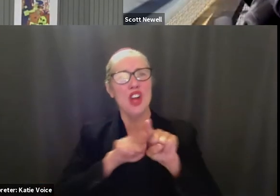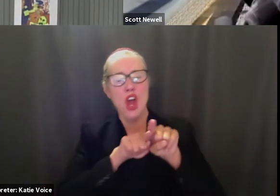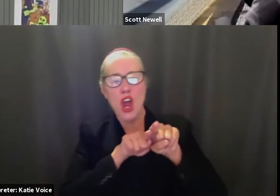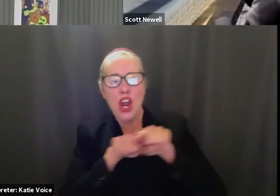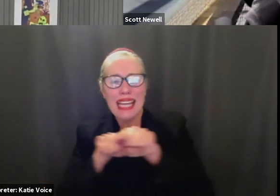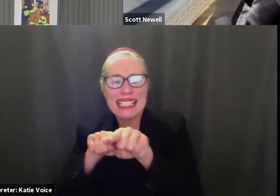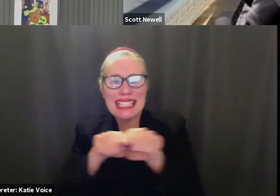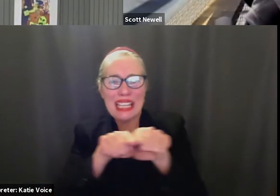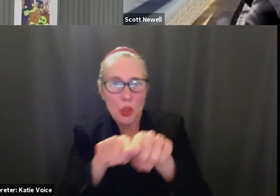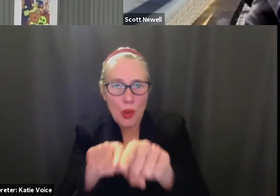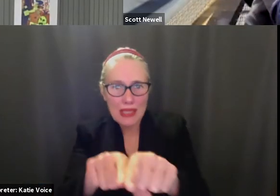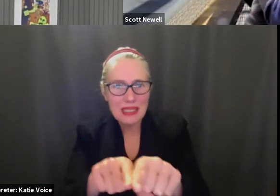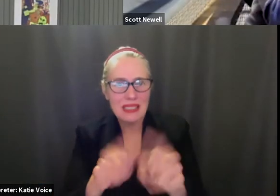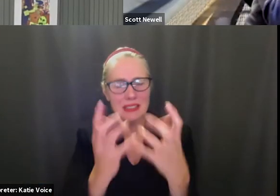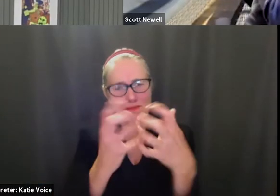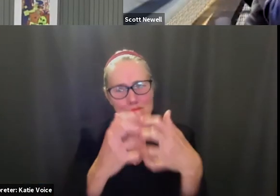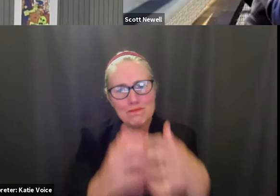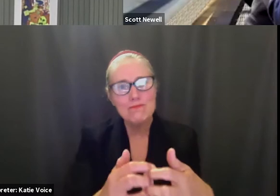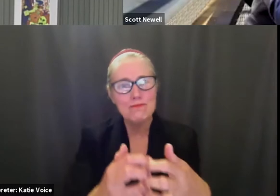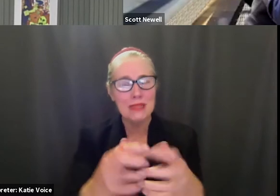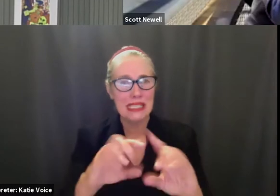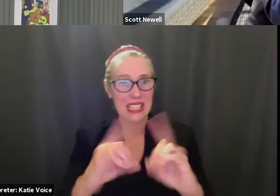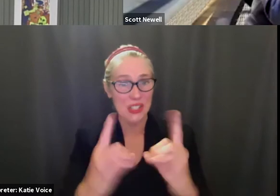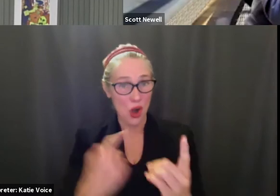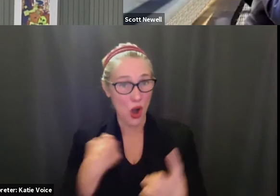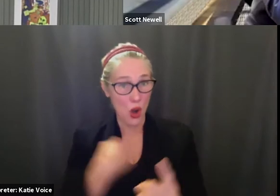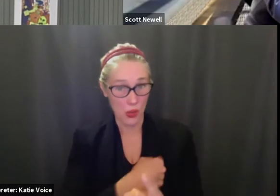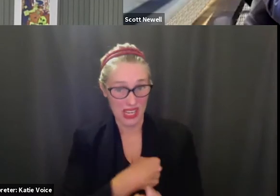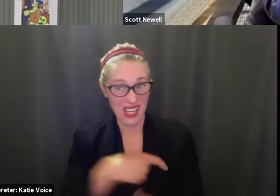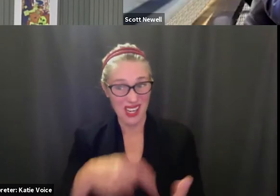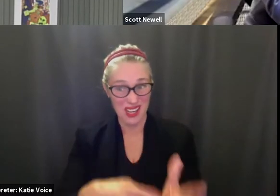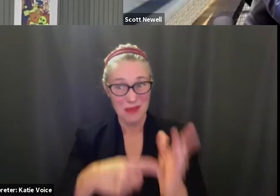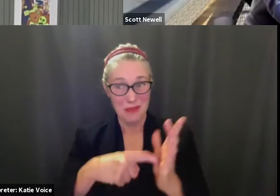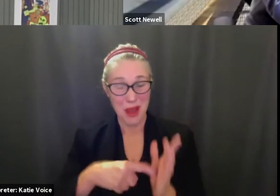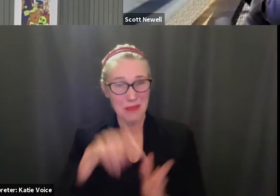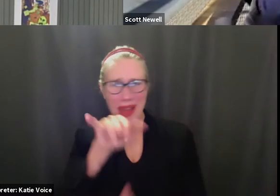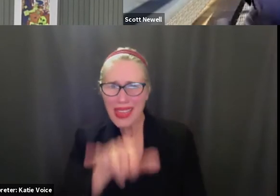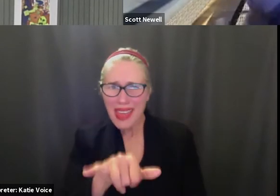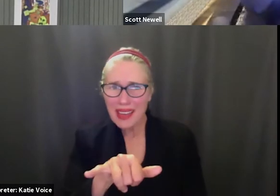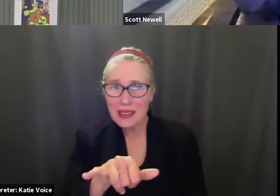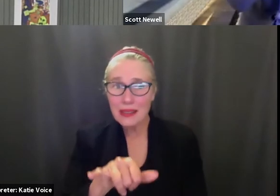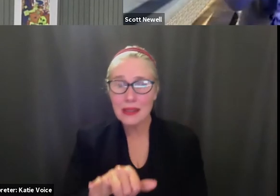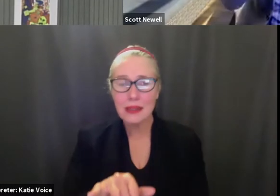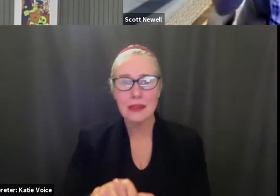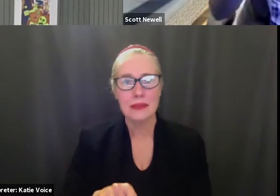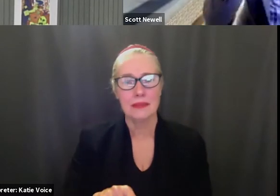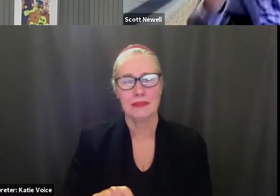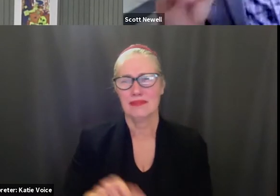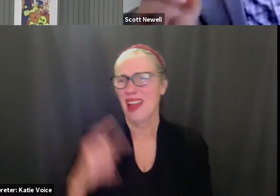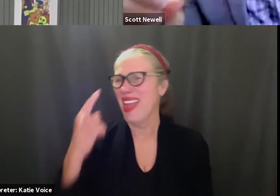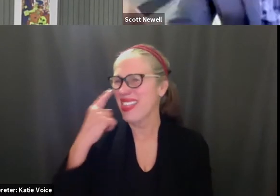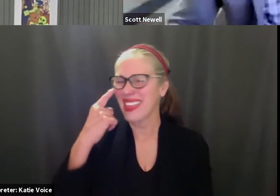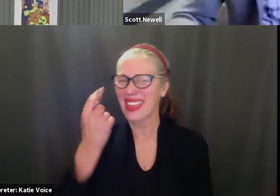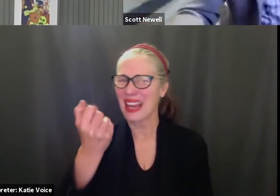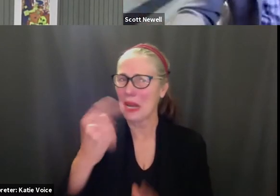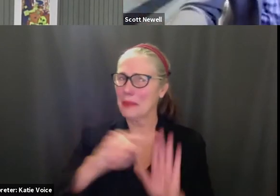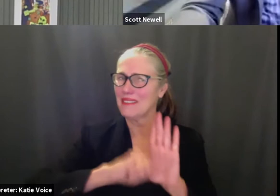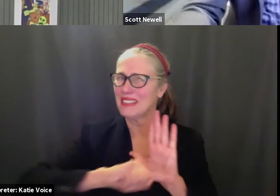districts but are we bound by that because i do see that as a deficit